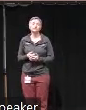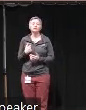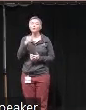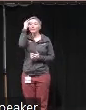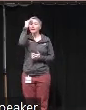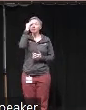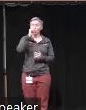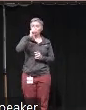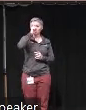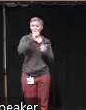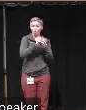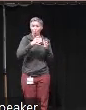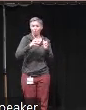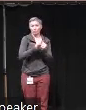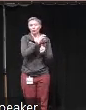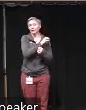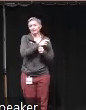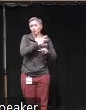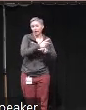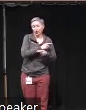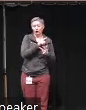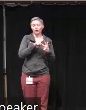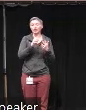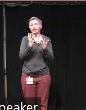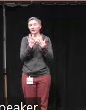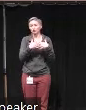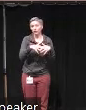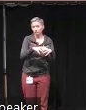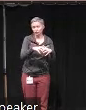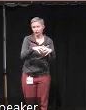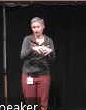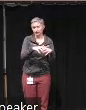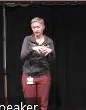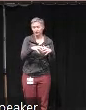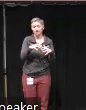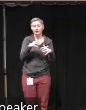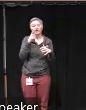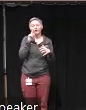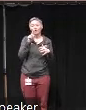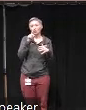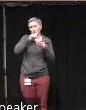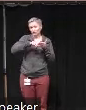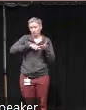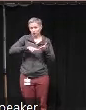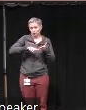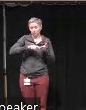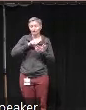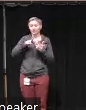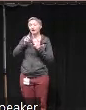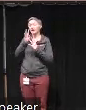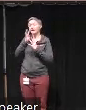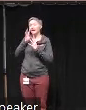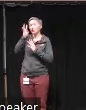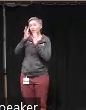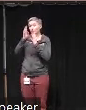growth in our clinical care, integration in our research, innovation of